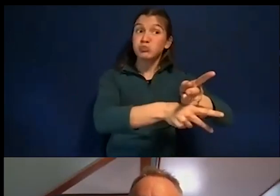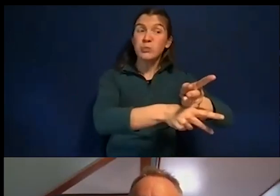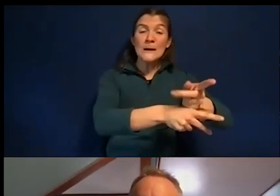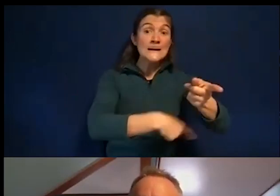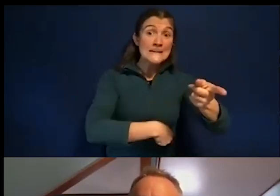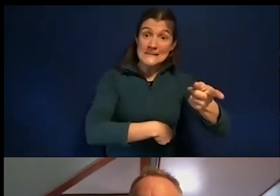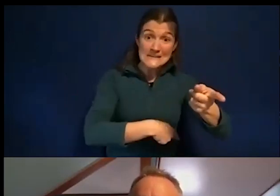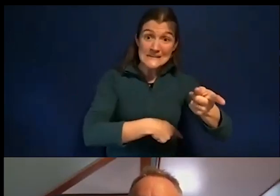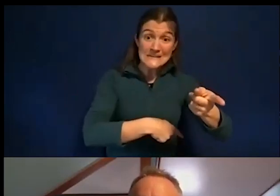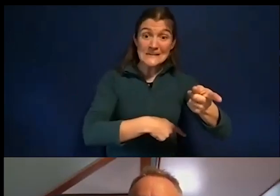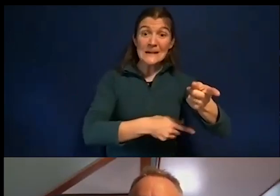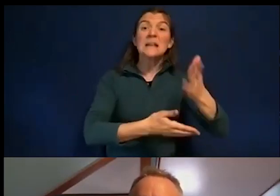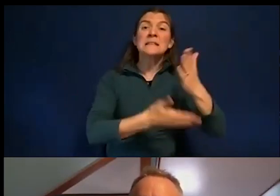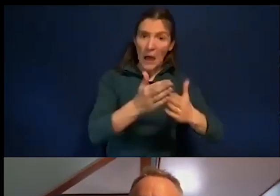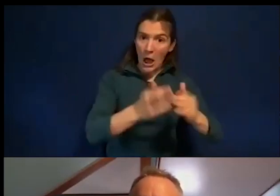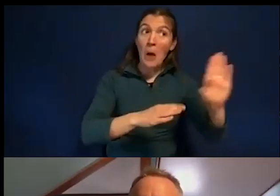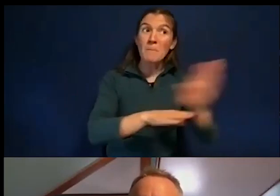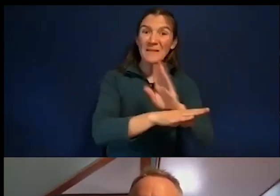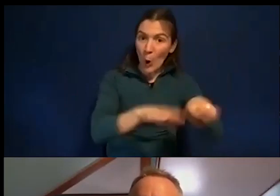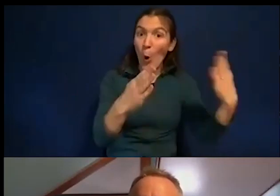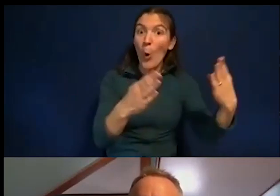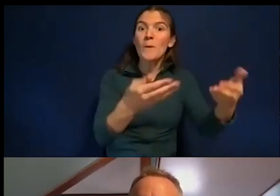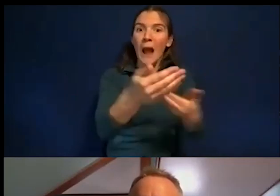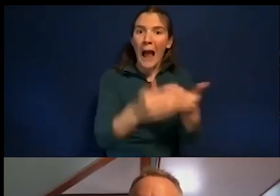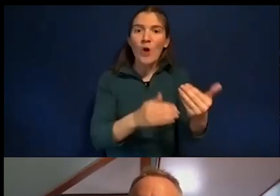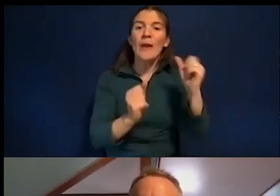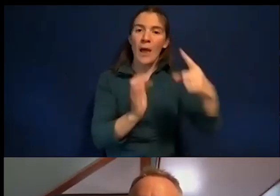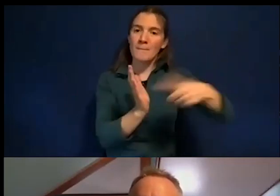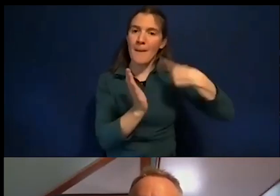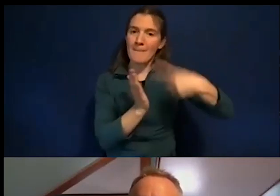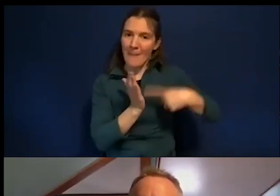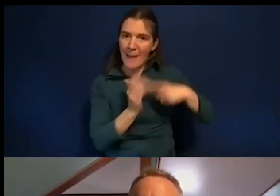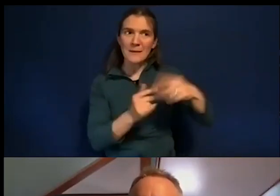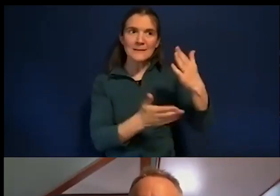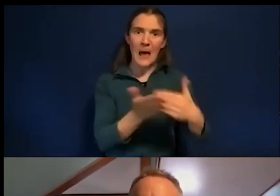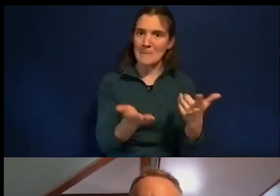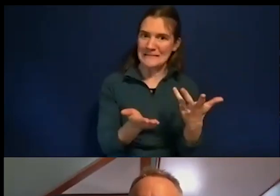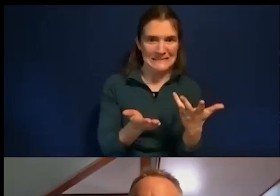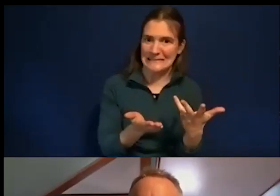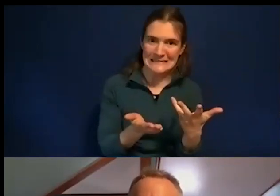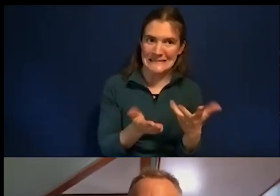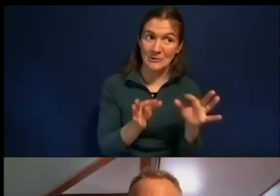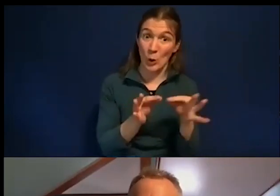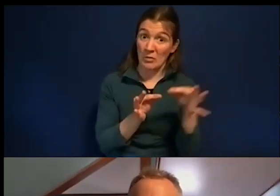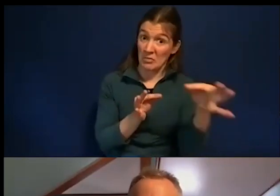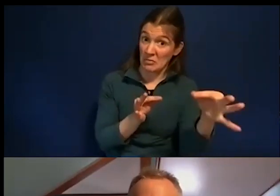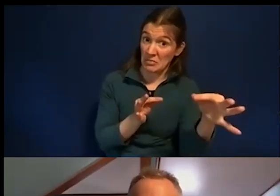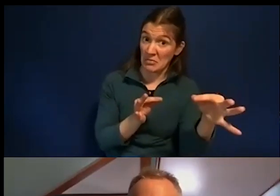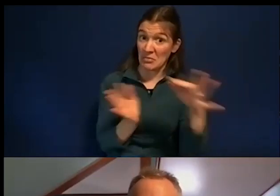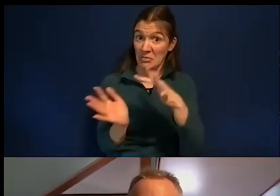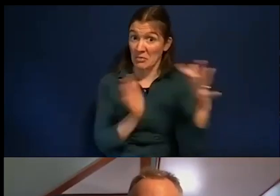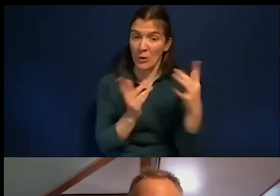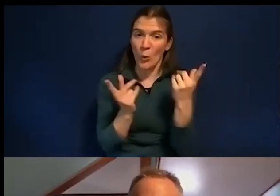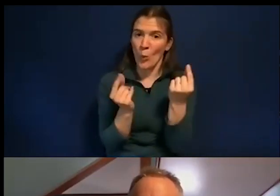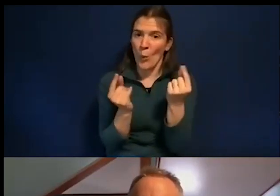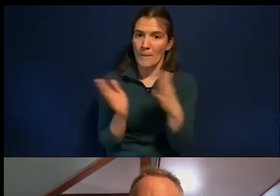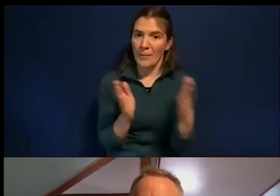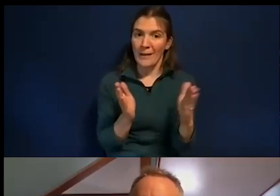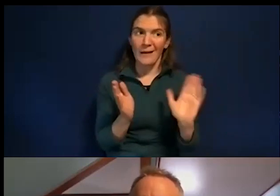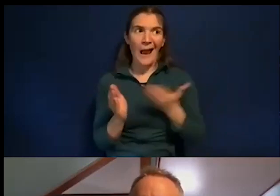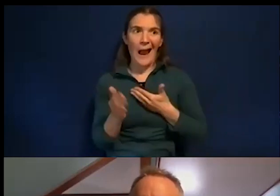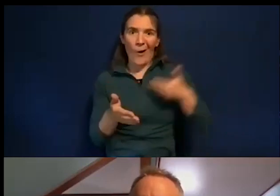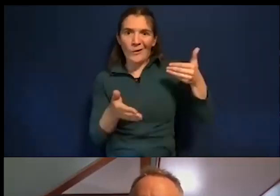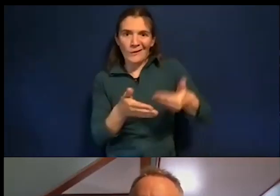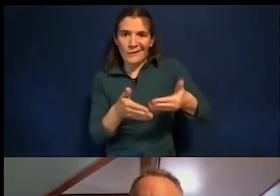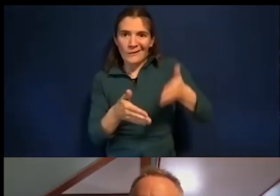are ramping back up and hiring people. So I do think that the fact that fiscal year is coming